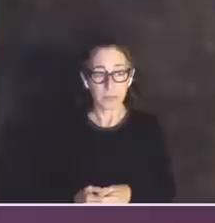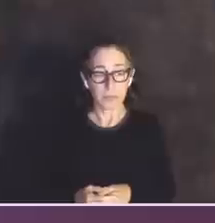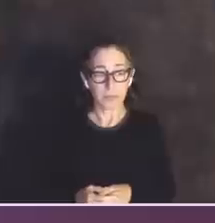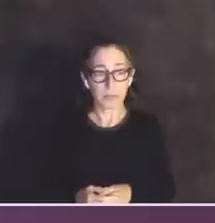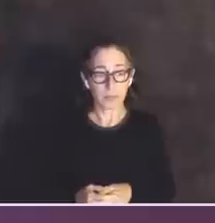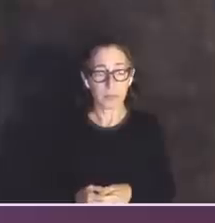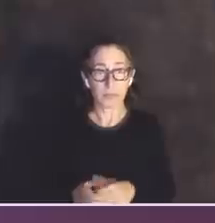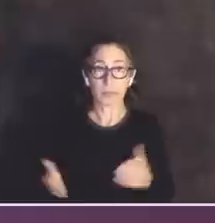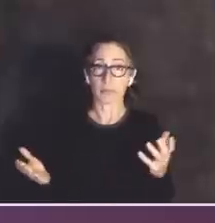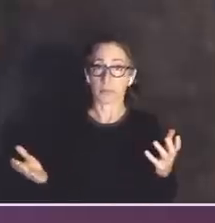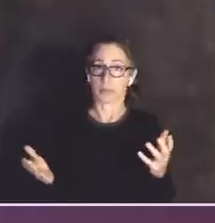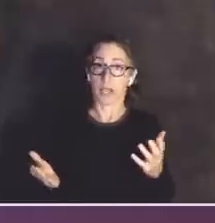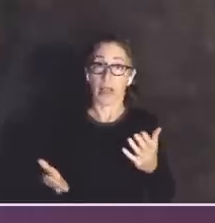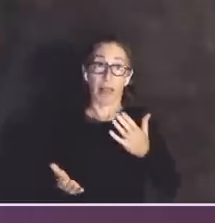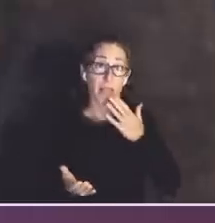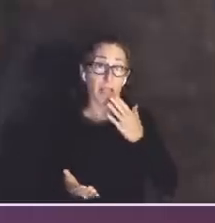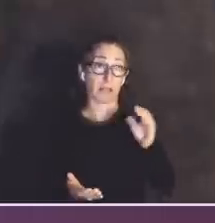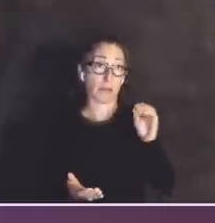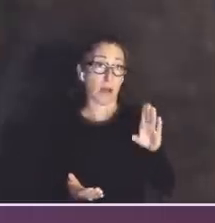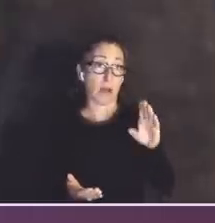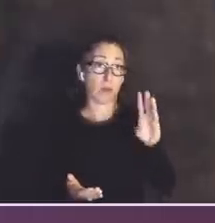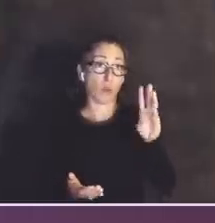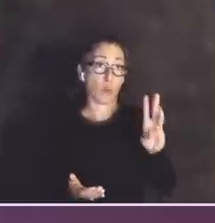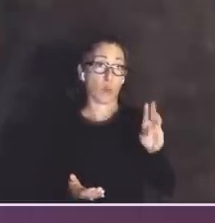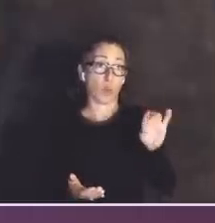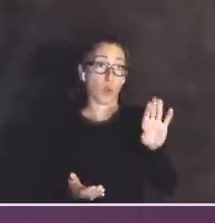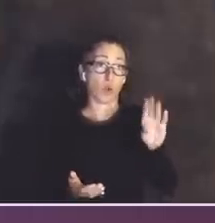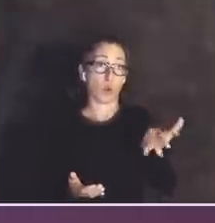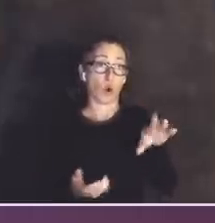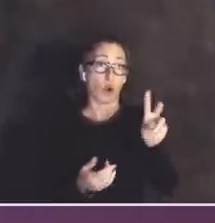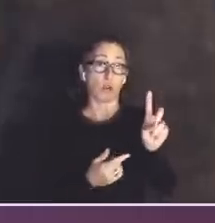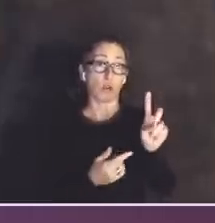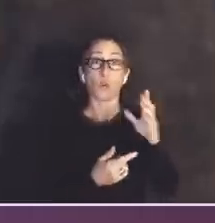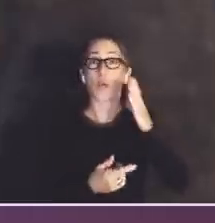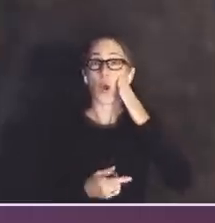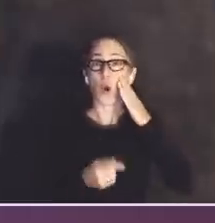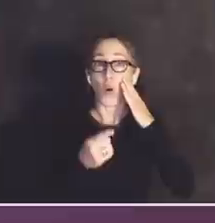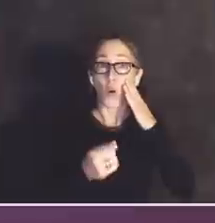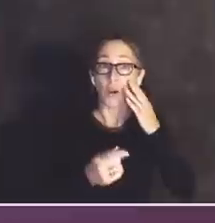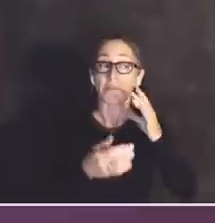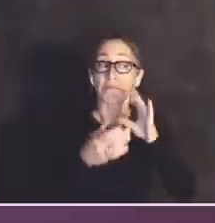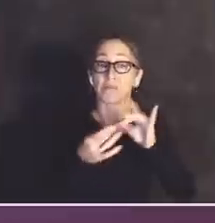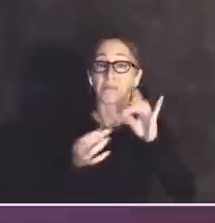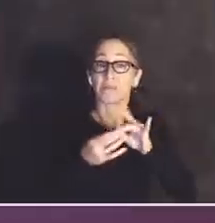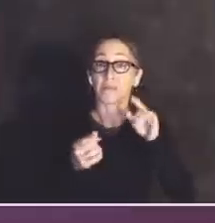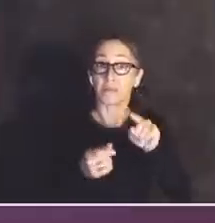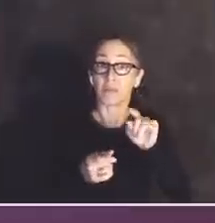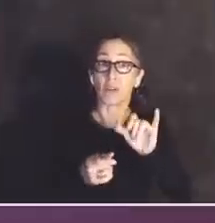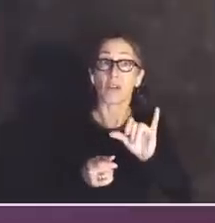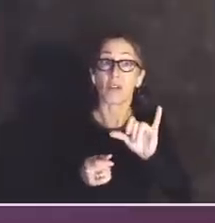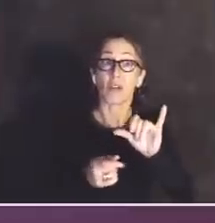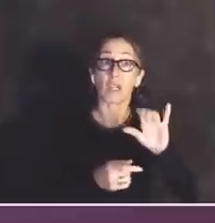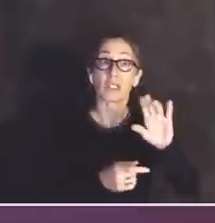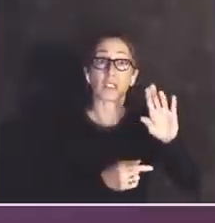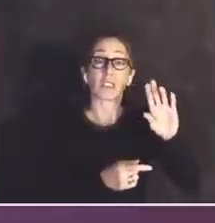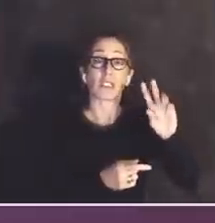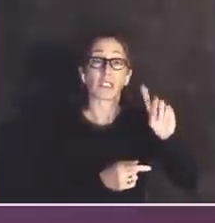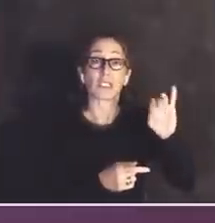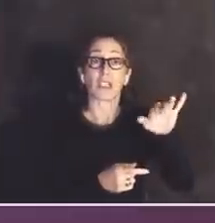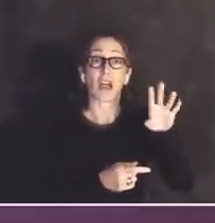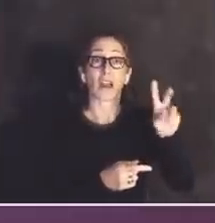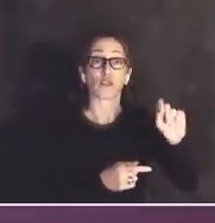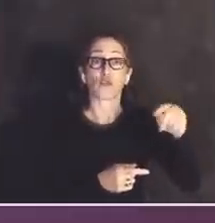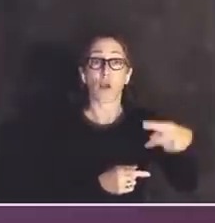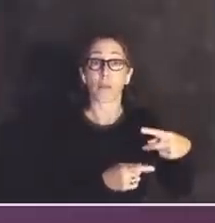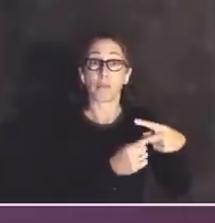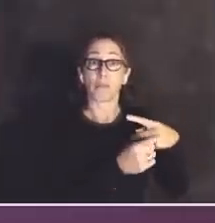Meanwhile, thanks to Bob Woodward, we know Donald Trump was informed of the nature